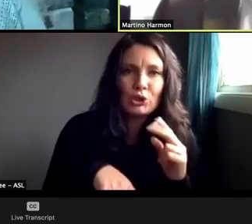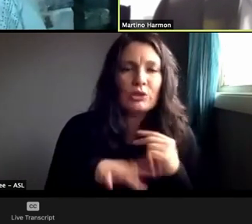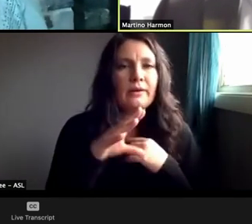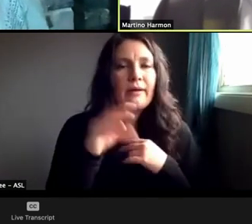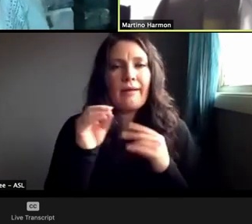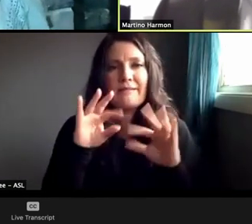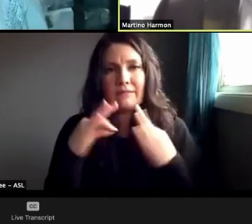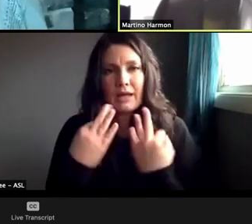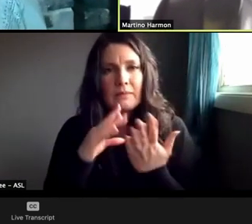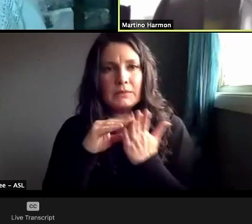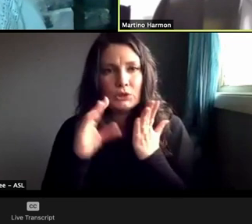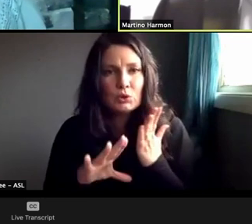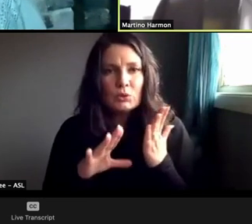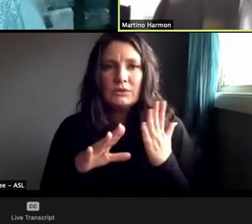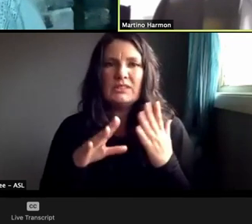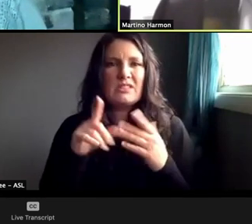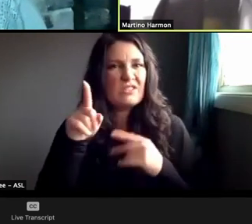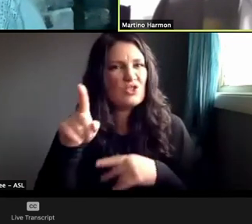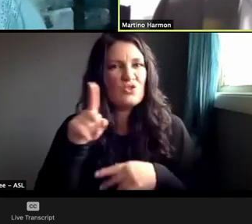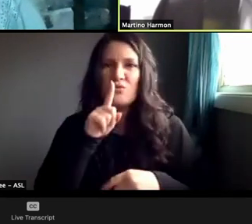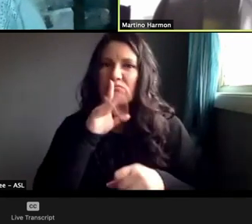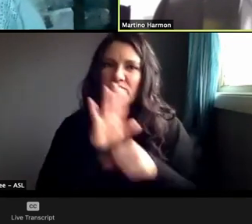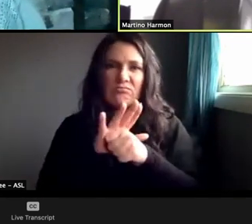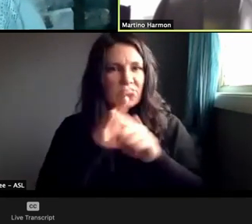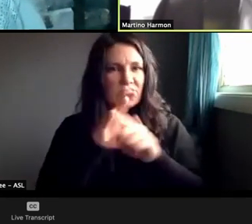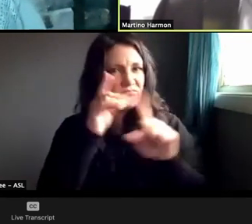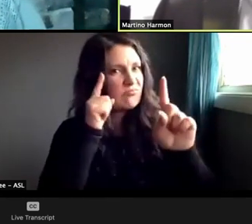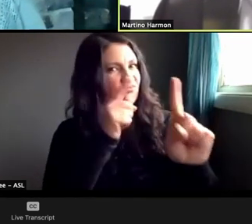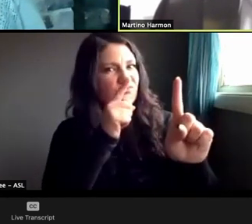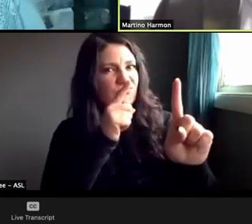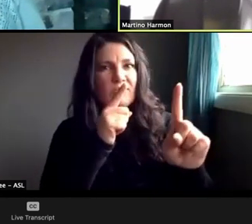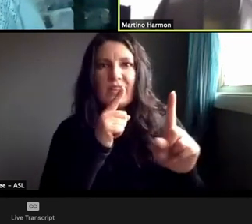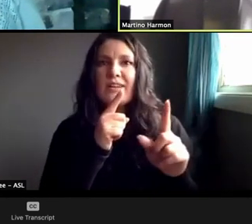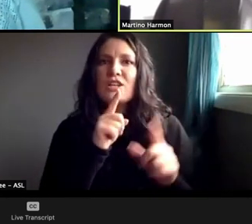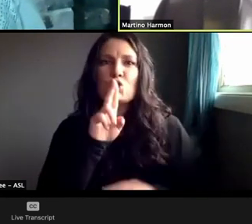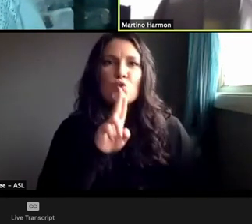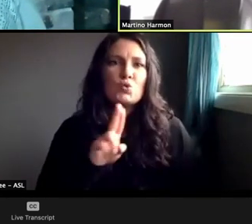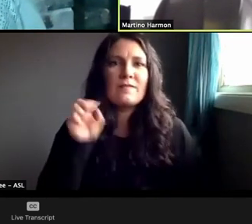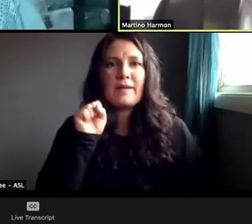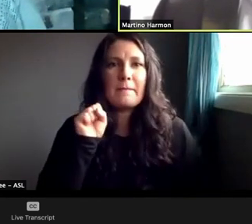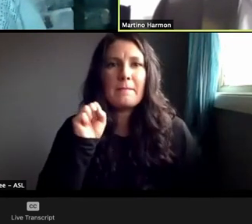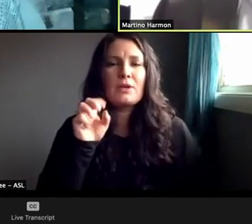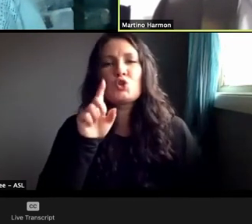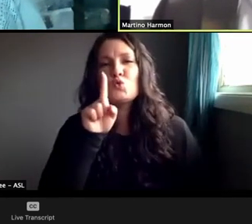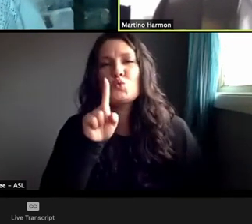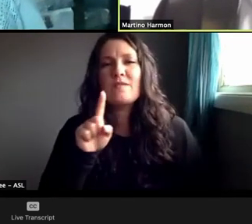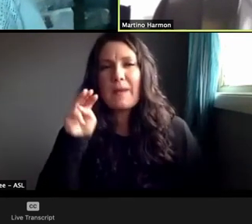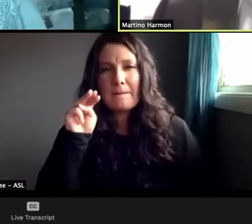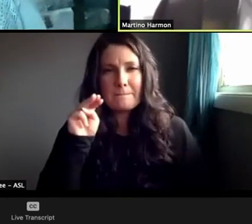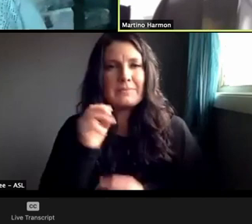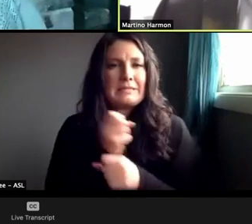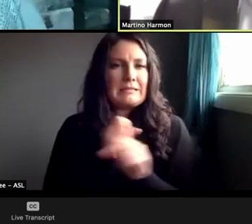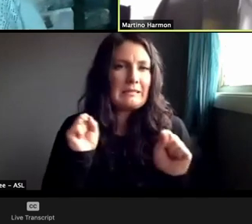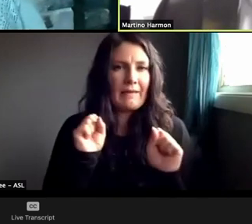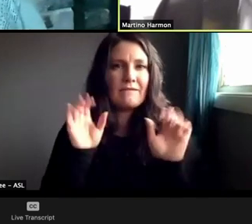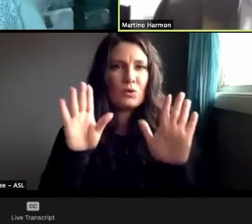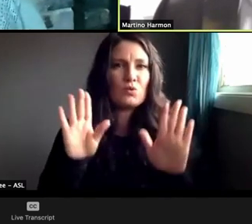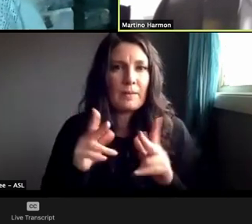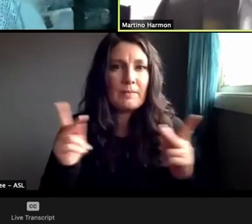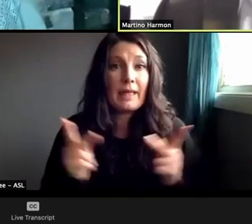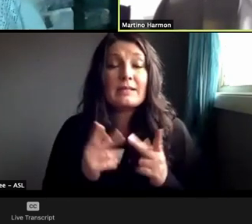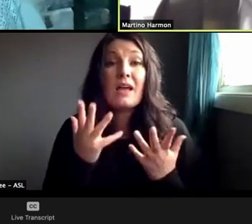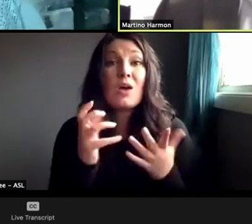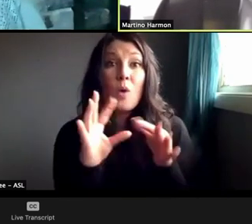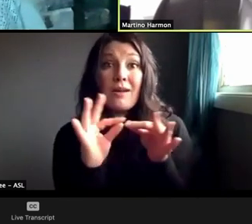really share the commitment to make the University of Michigan a safe and great place. I want to speak about staff well-being